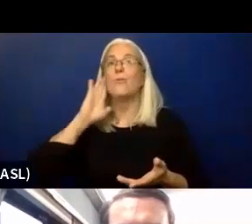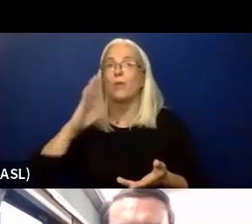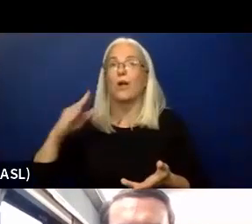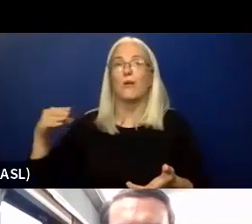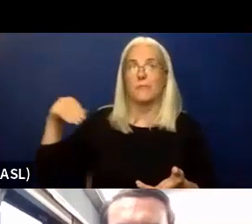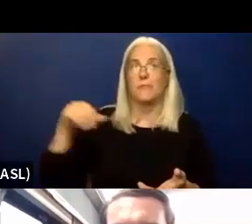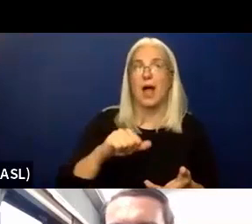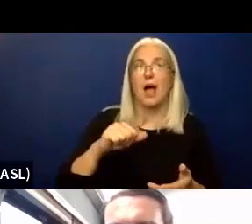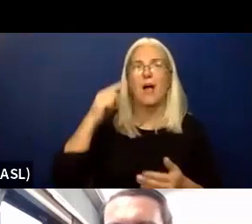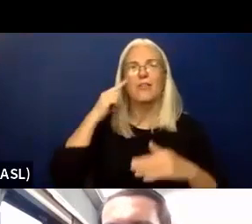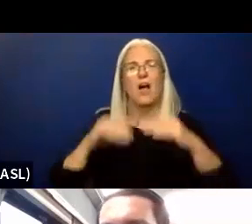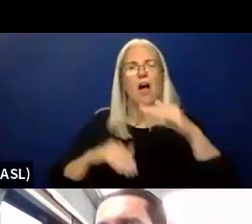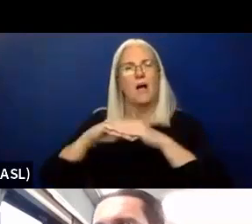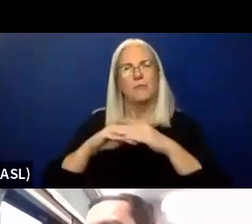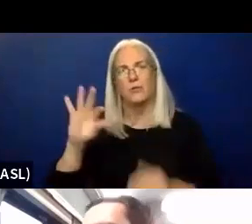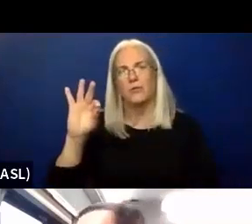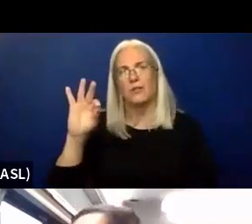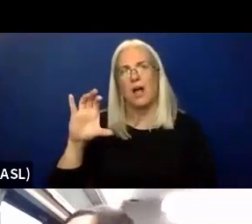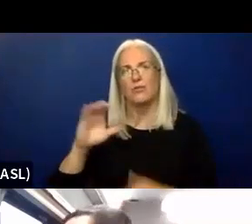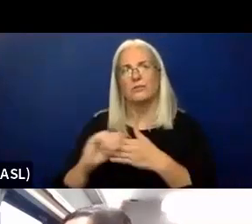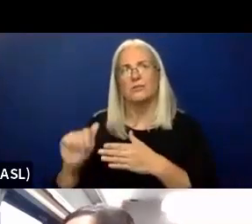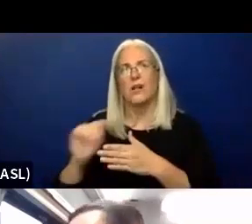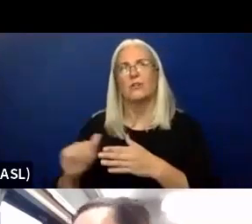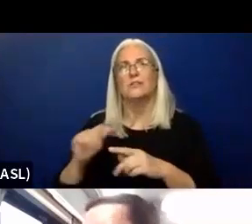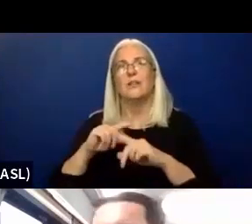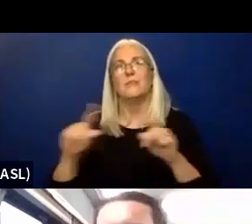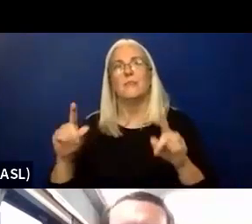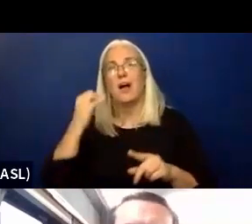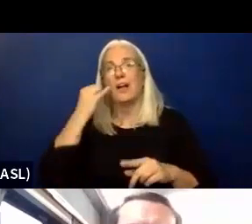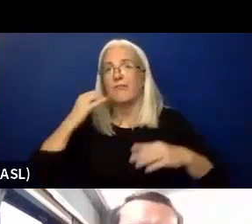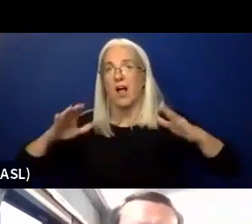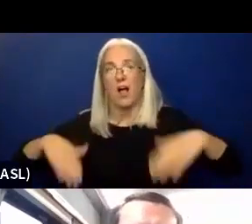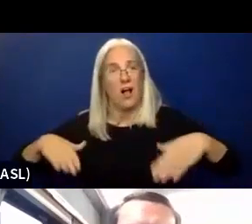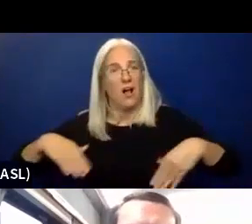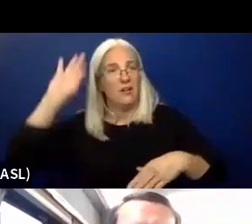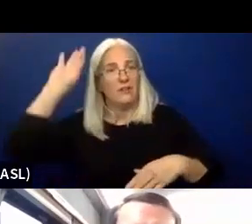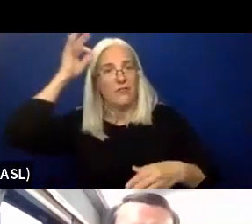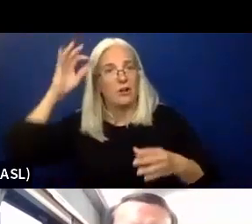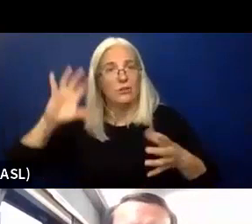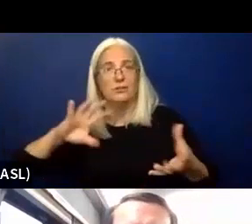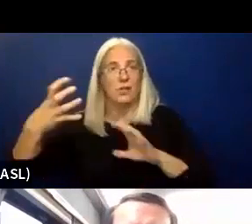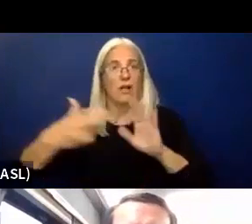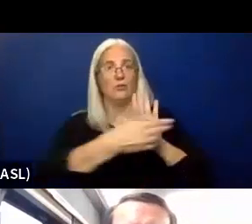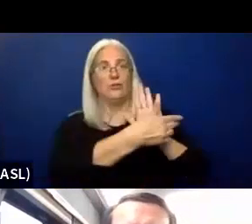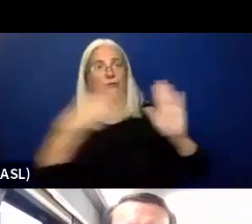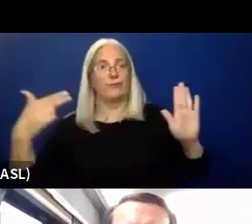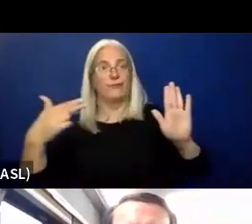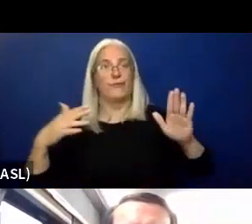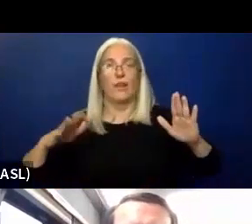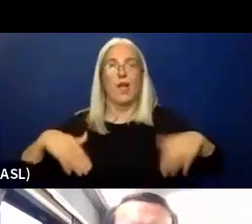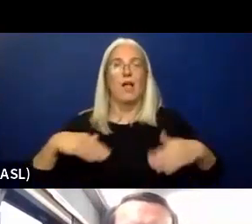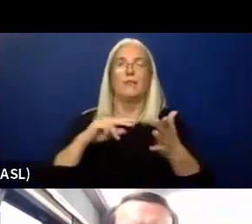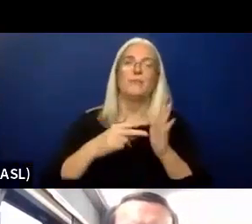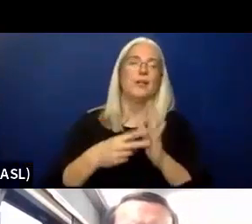which. And until we receive that declaration, we won't be eligible. We can't register with FEMA